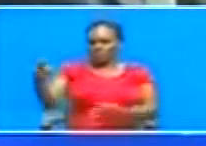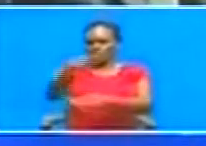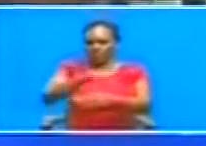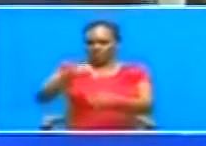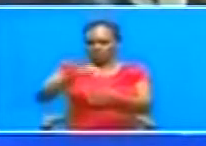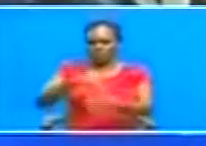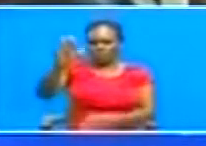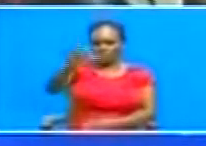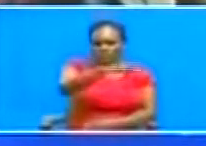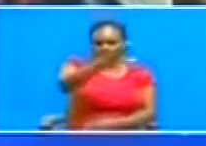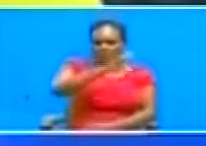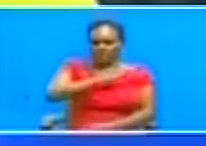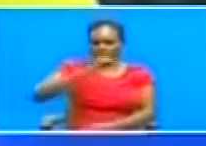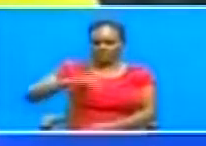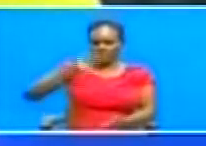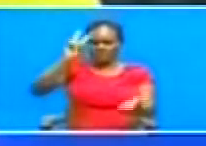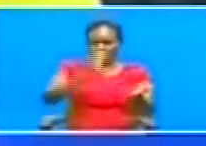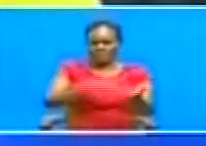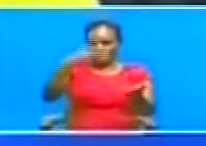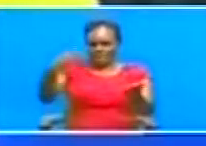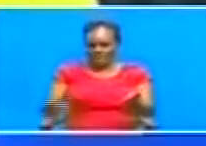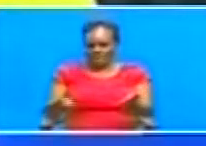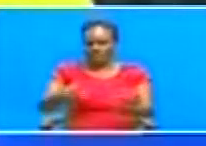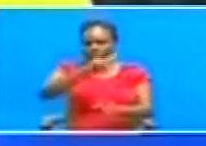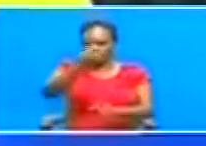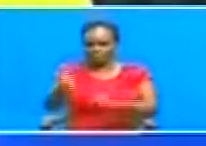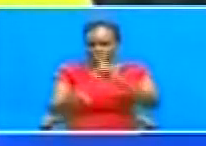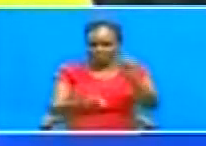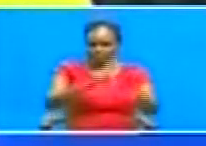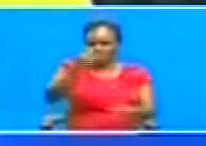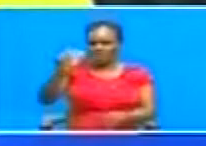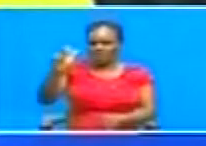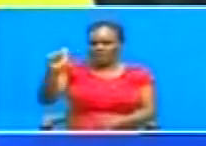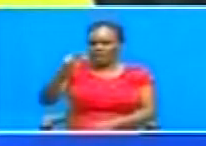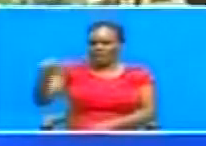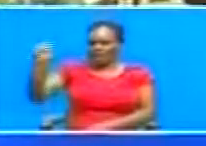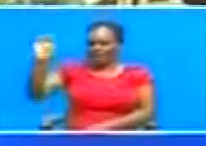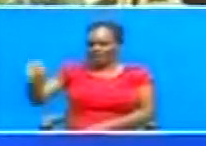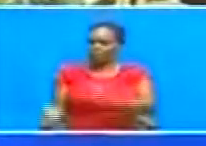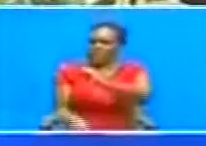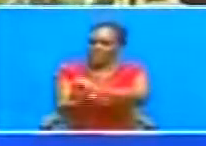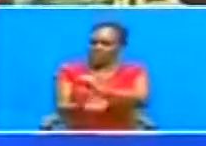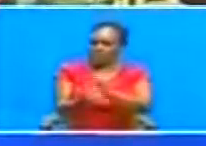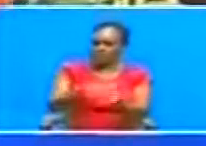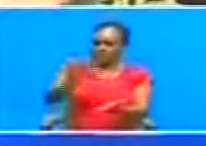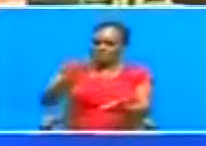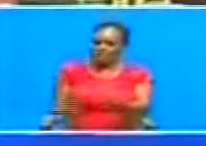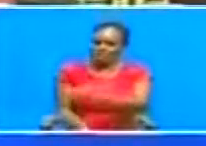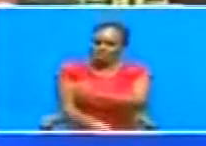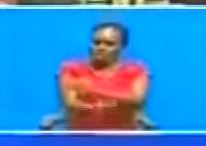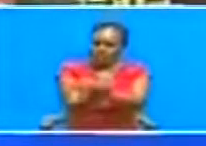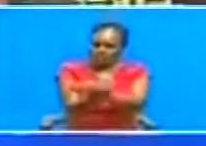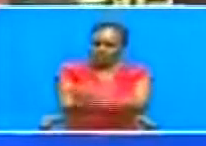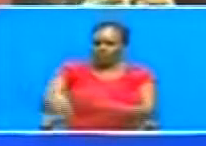Assembly committee also failed to sail through a grilling session where Waiguru was meant to shed light into the corruption allegations at